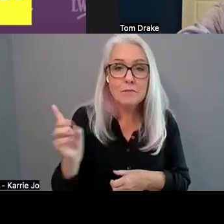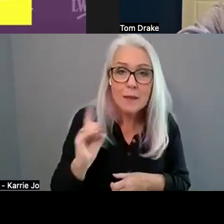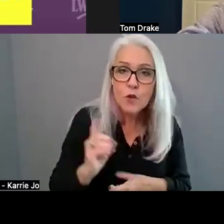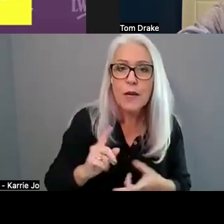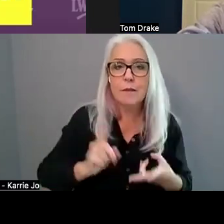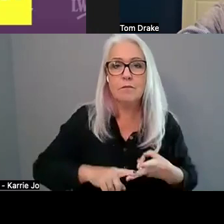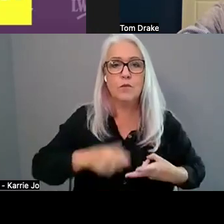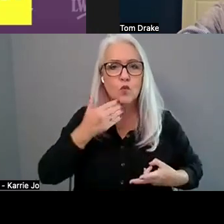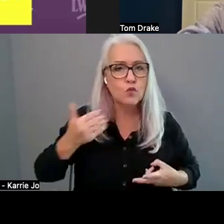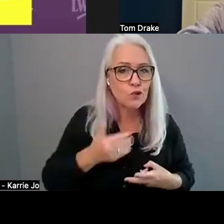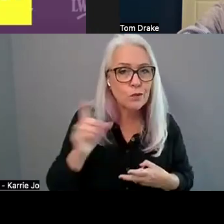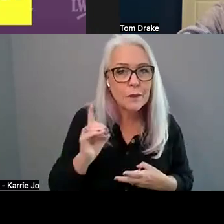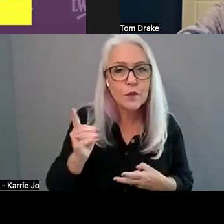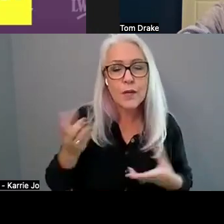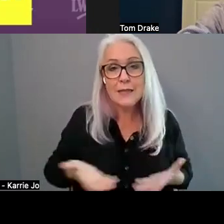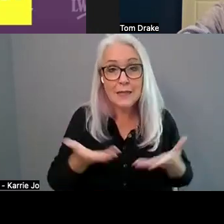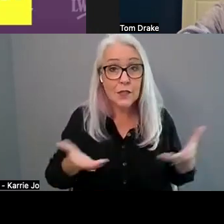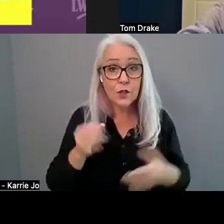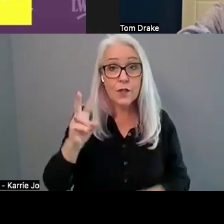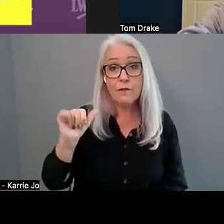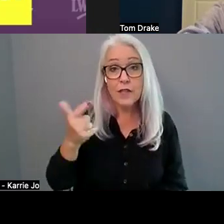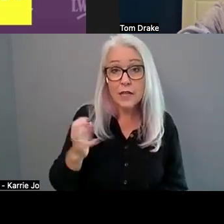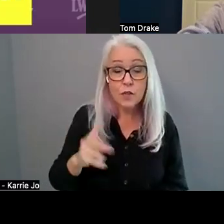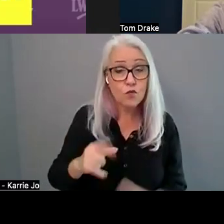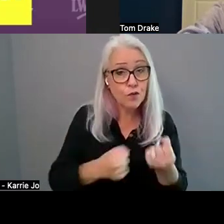good Democrats in this village and supporting each other,